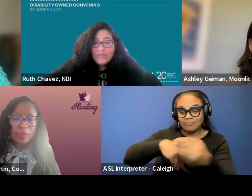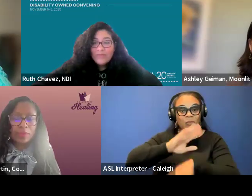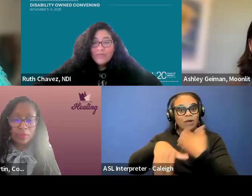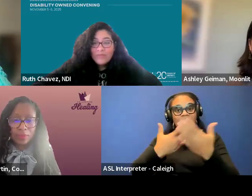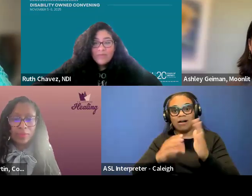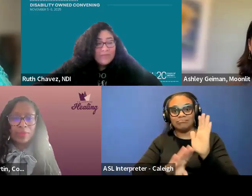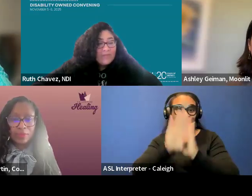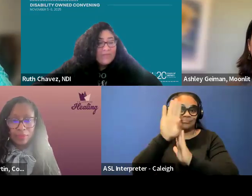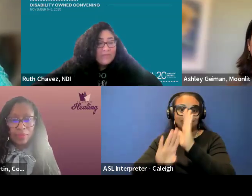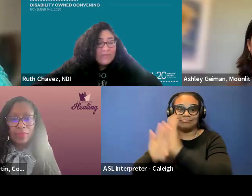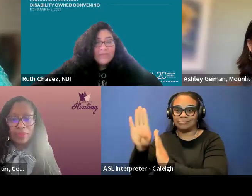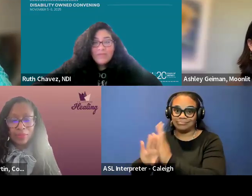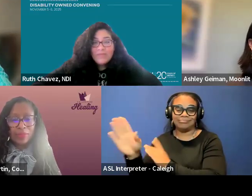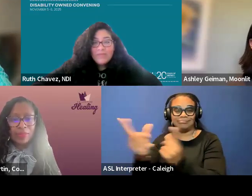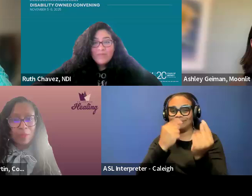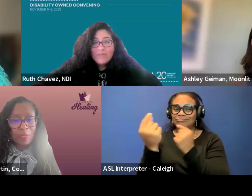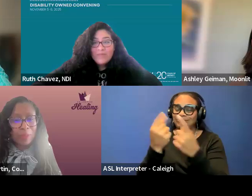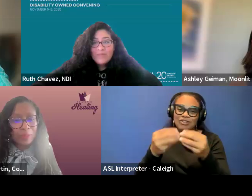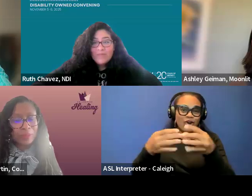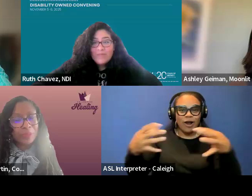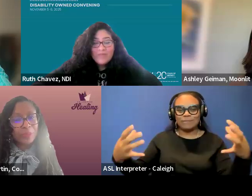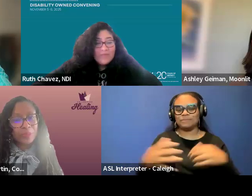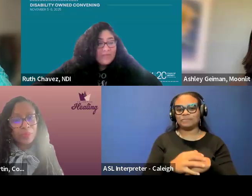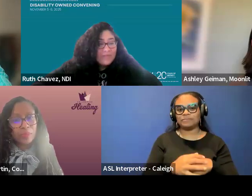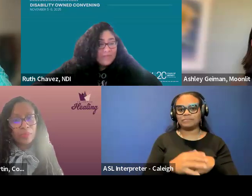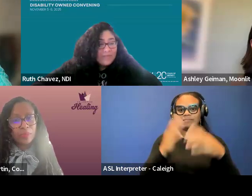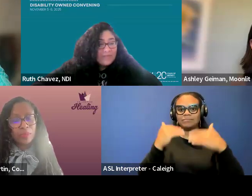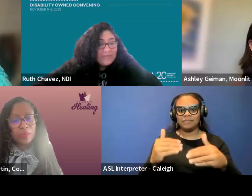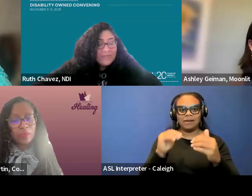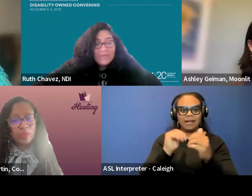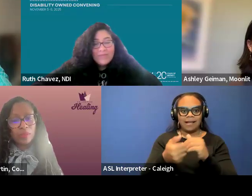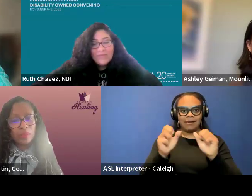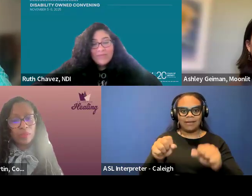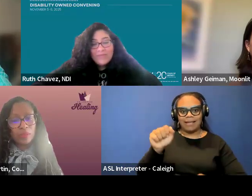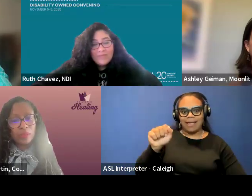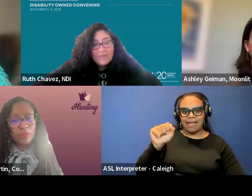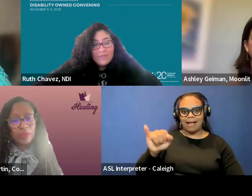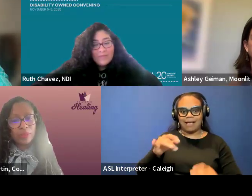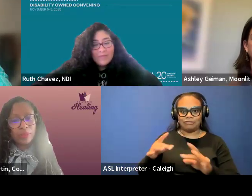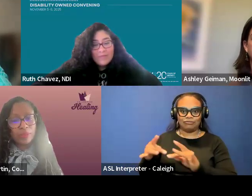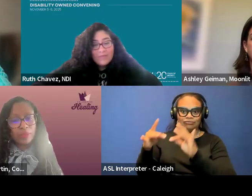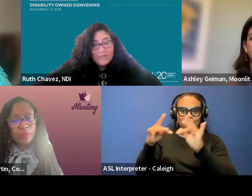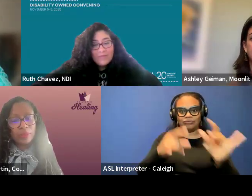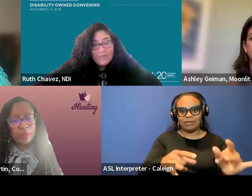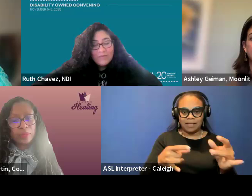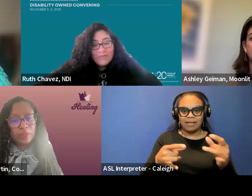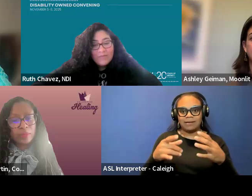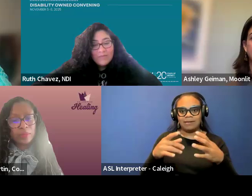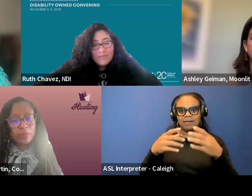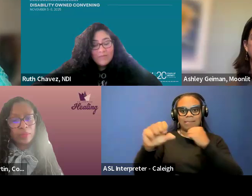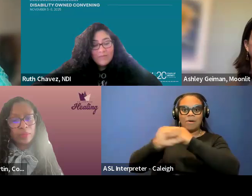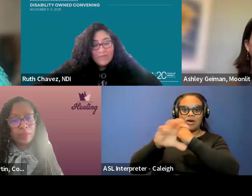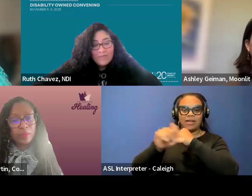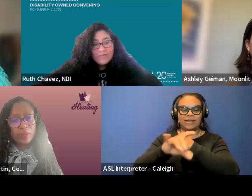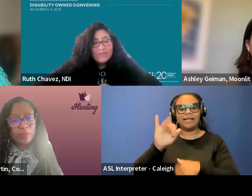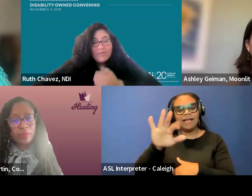grow. Okay, so the next one is, how can AI streamline marketing for limited